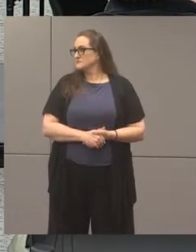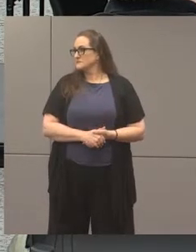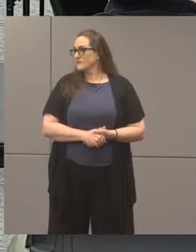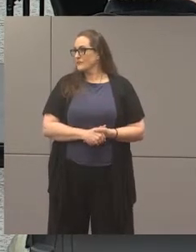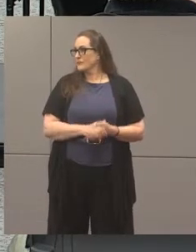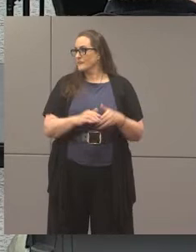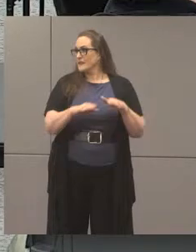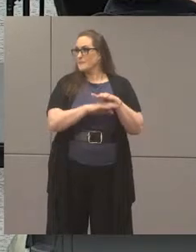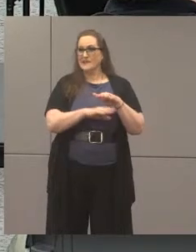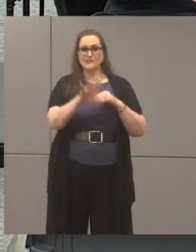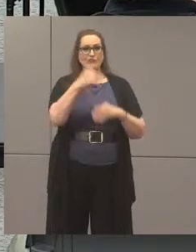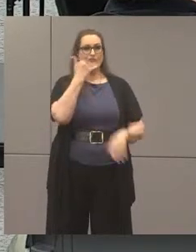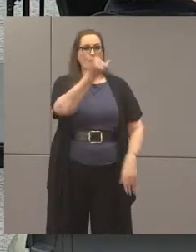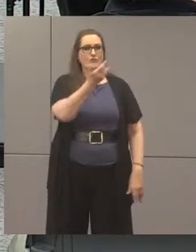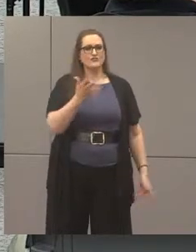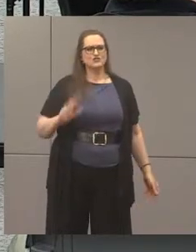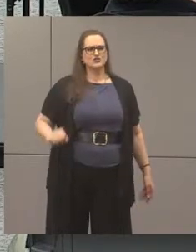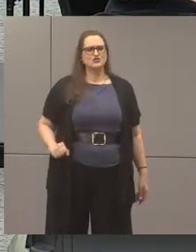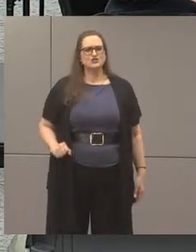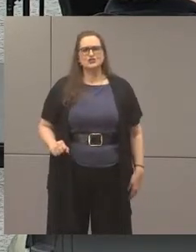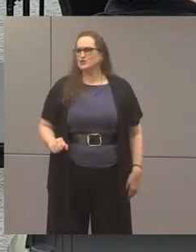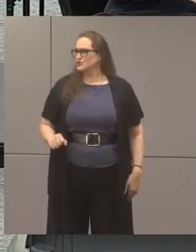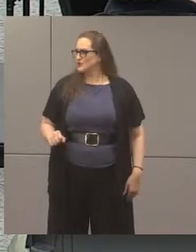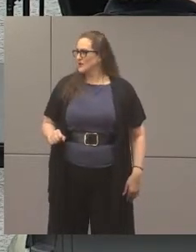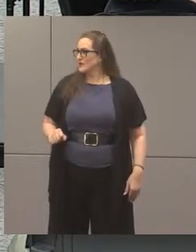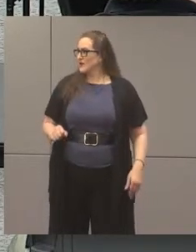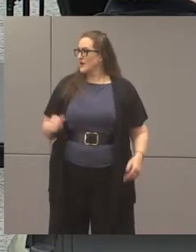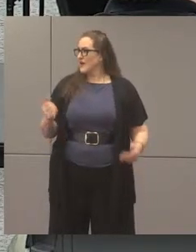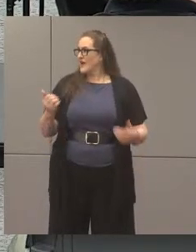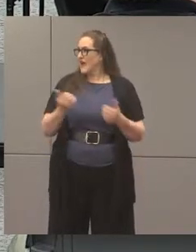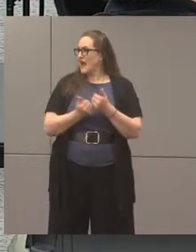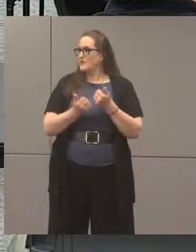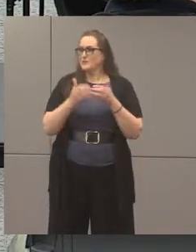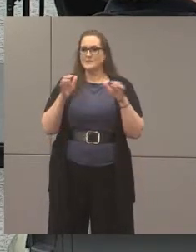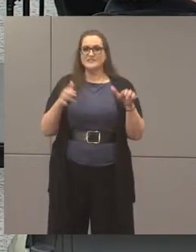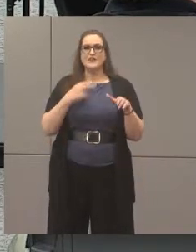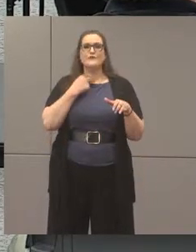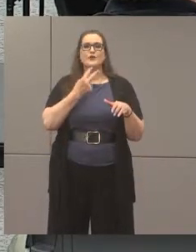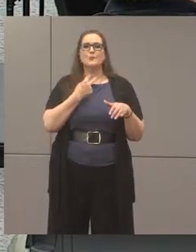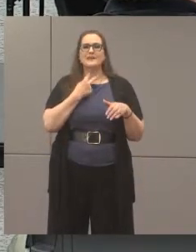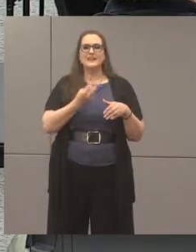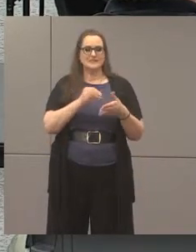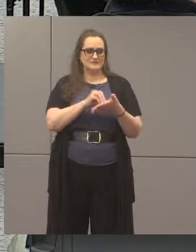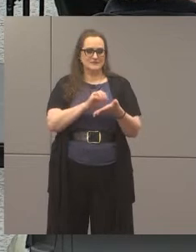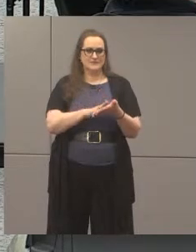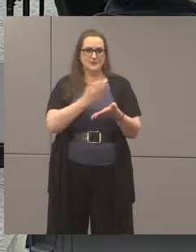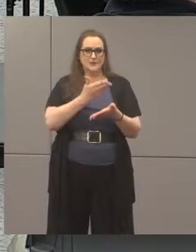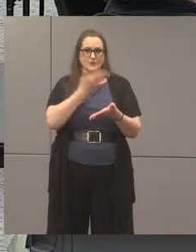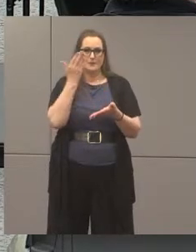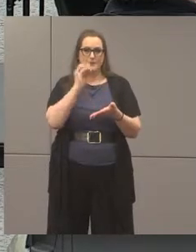basically a phone call, and everything's been done verbally.